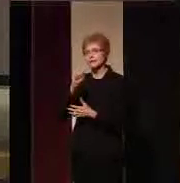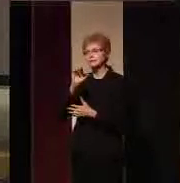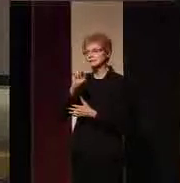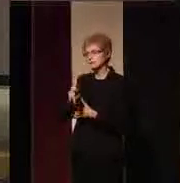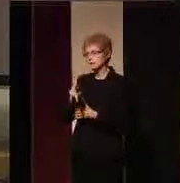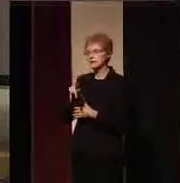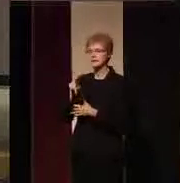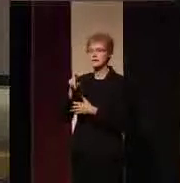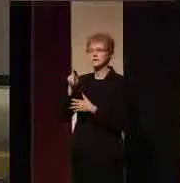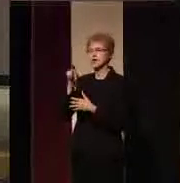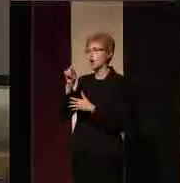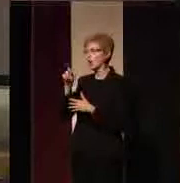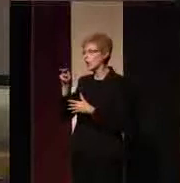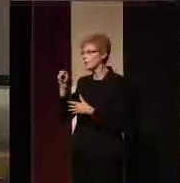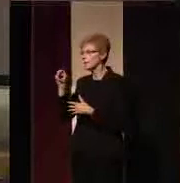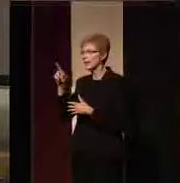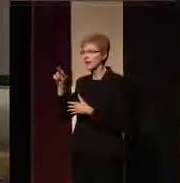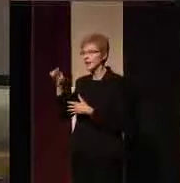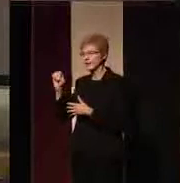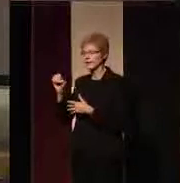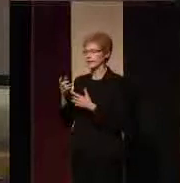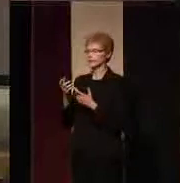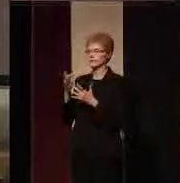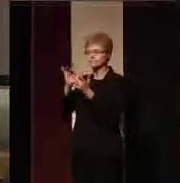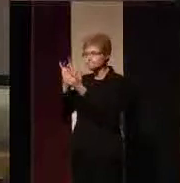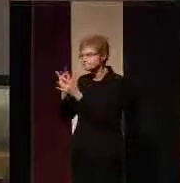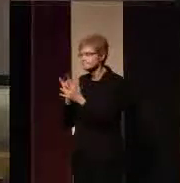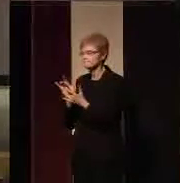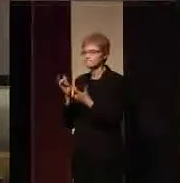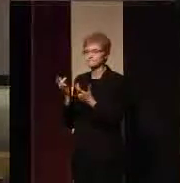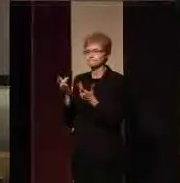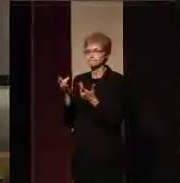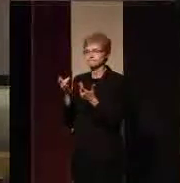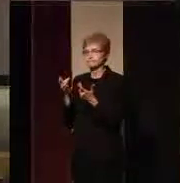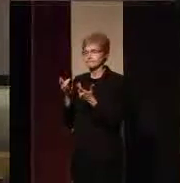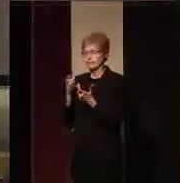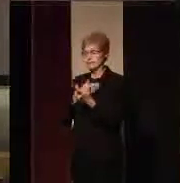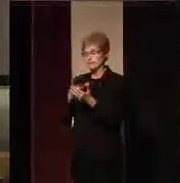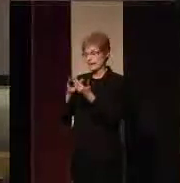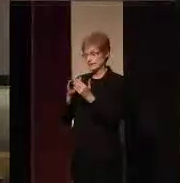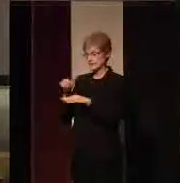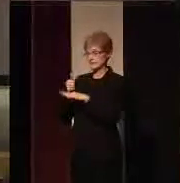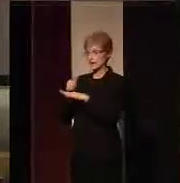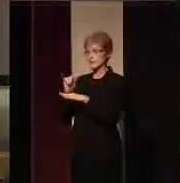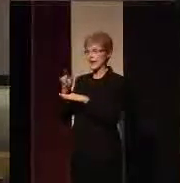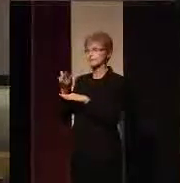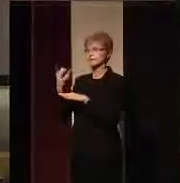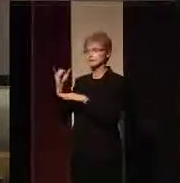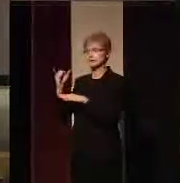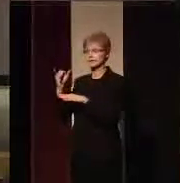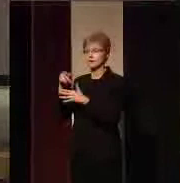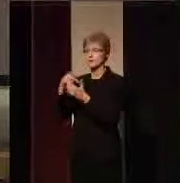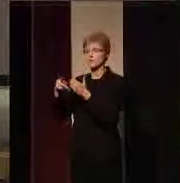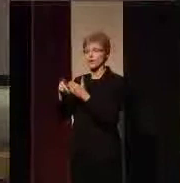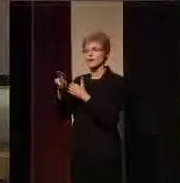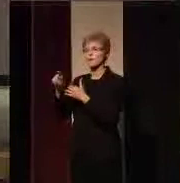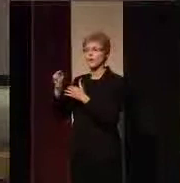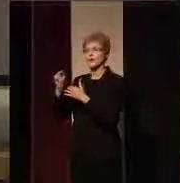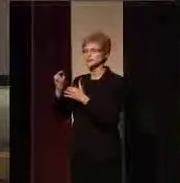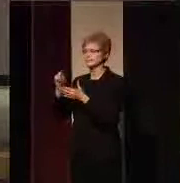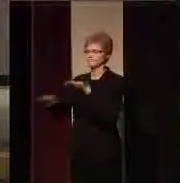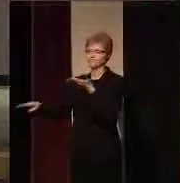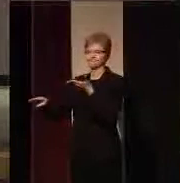from the Urban League. My city has implemented the amnesty program for warrants to get rid of some of those